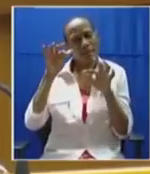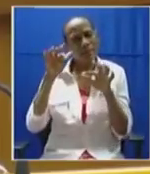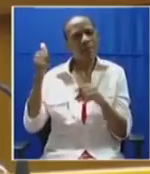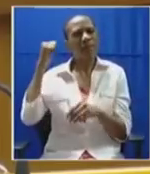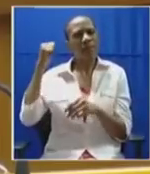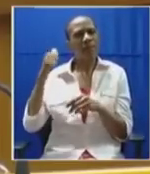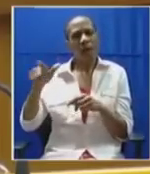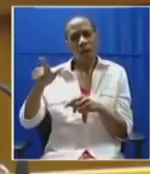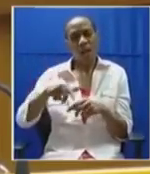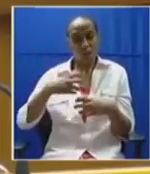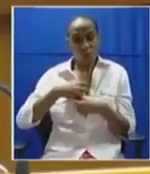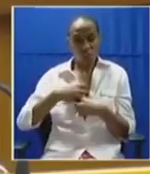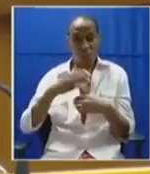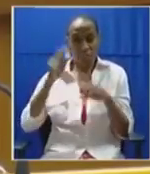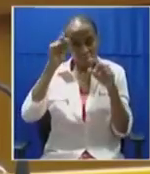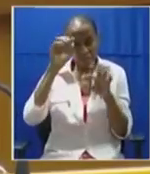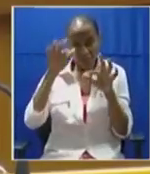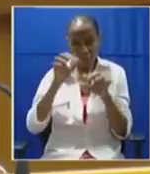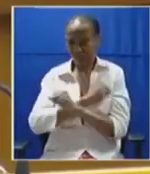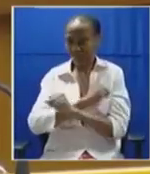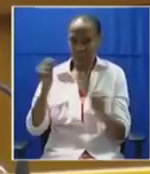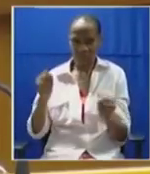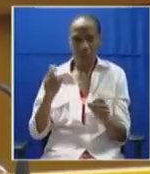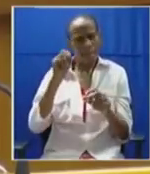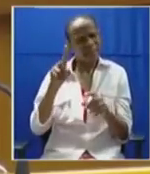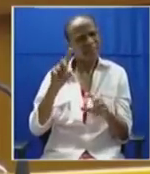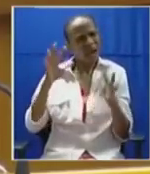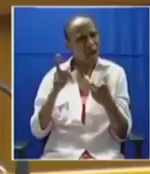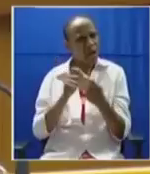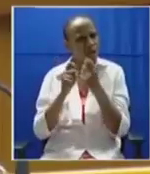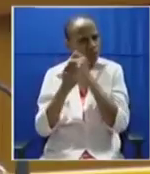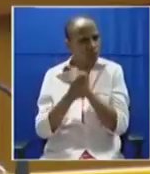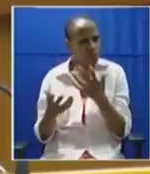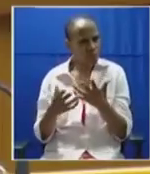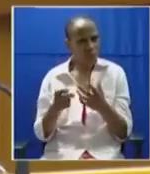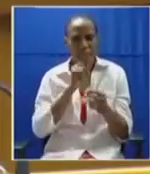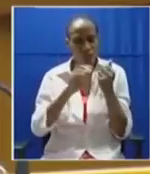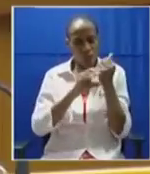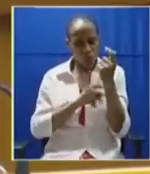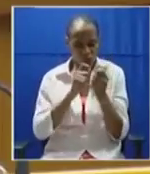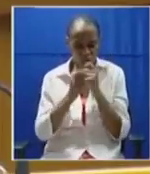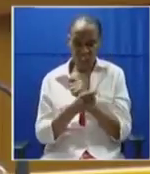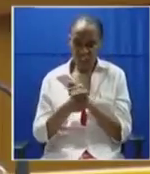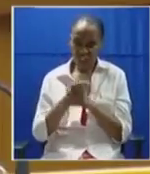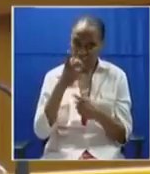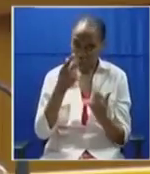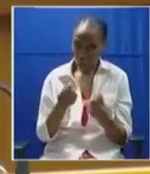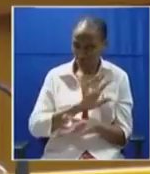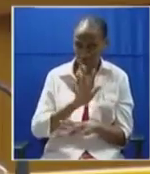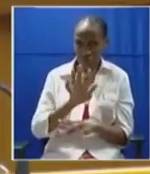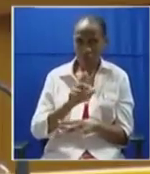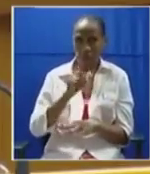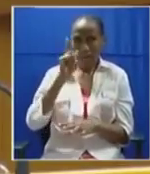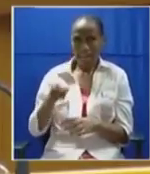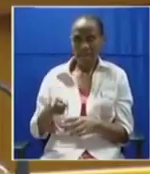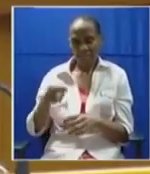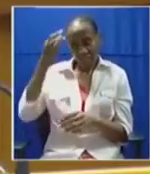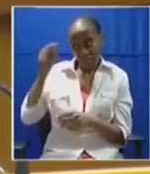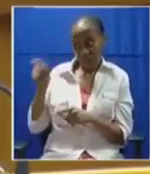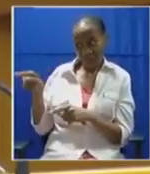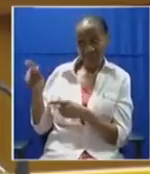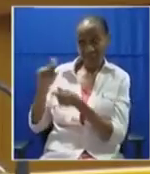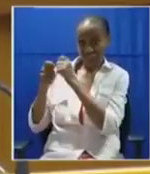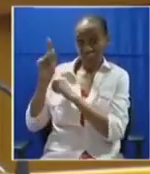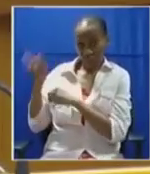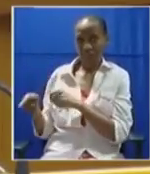denied land ownership. But to address this, we do not need to change the constitution. We need to change the government.